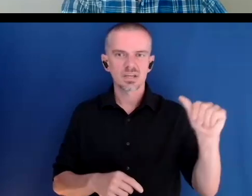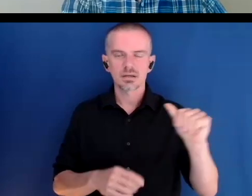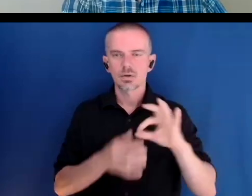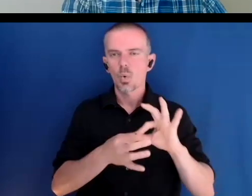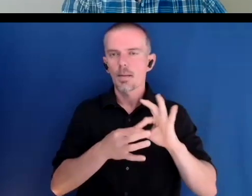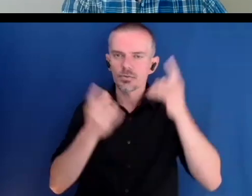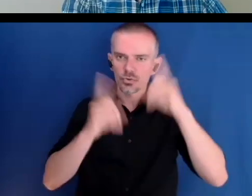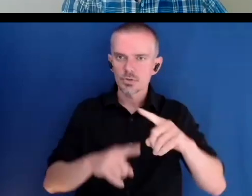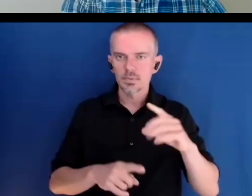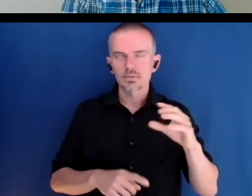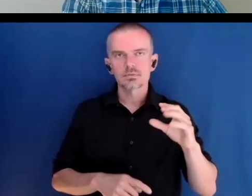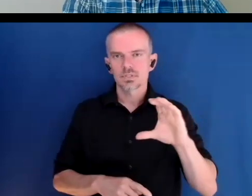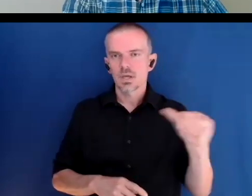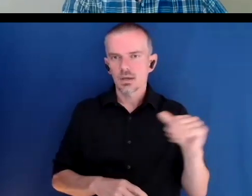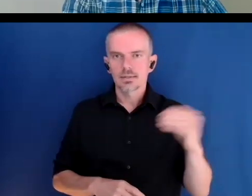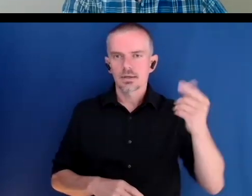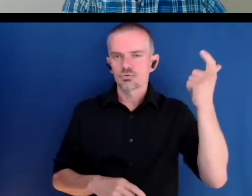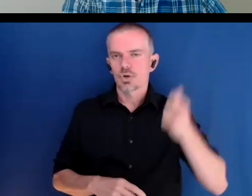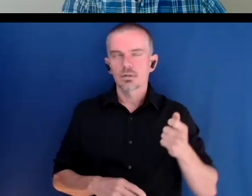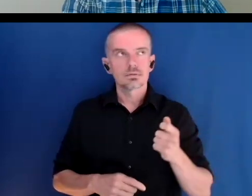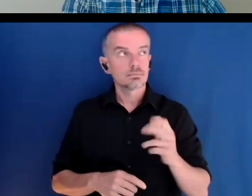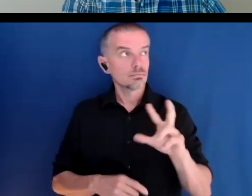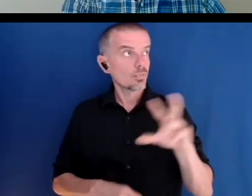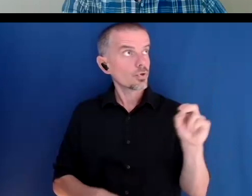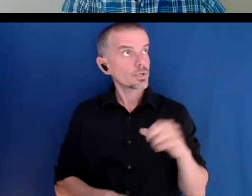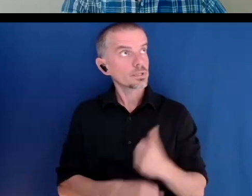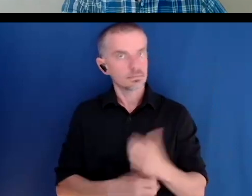now. Or maybe we're over 30 years. Time flies.